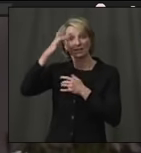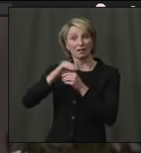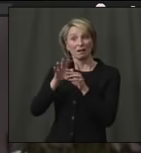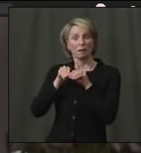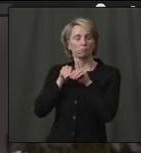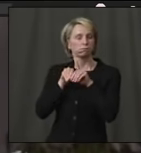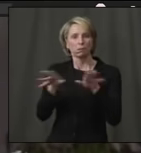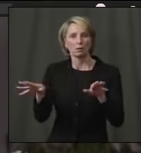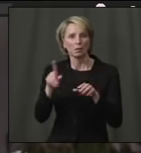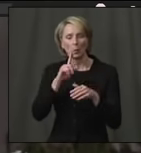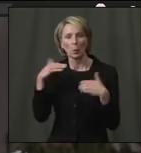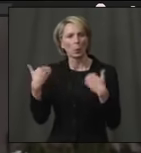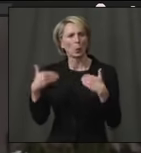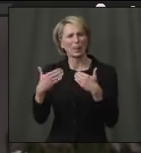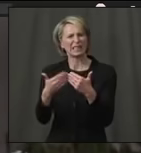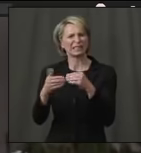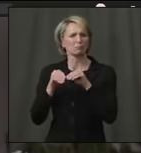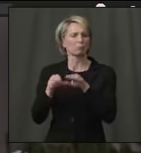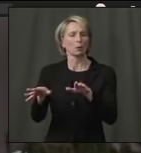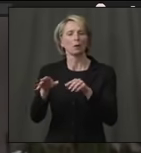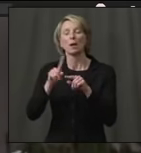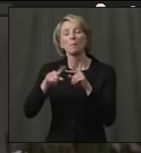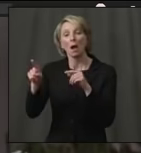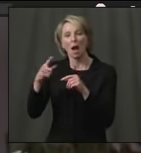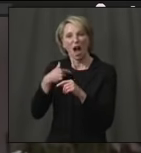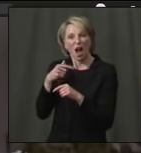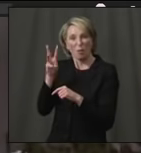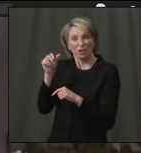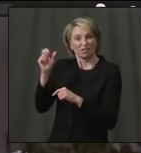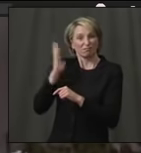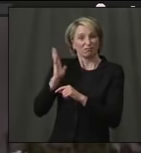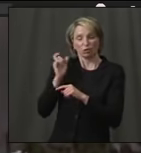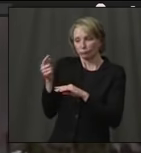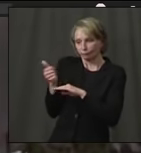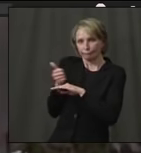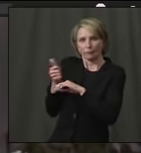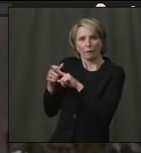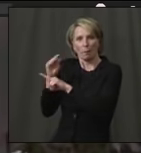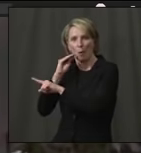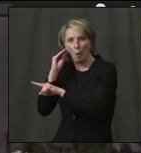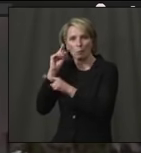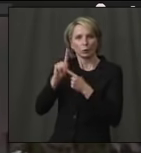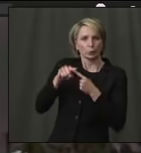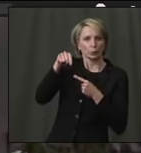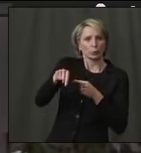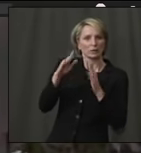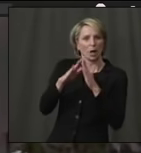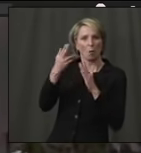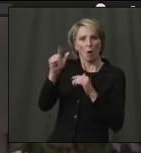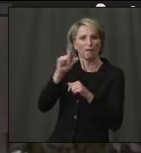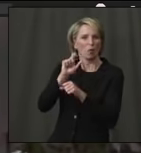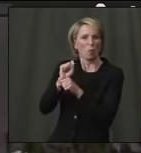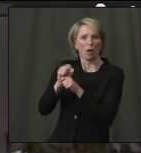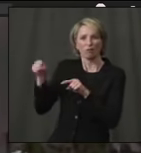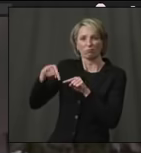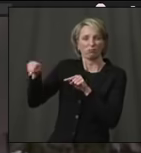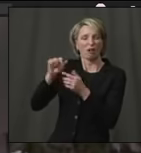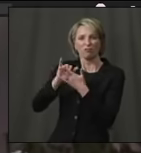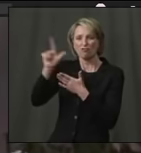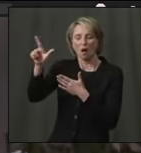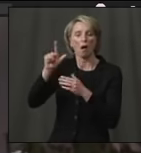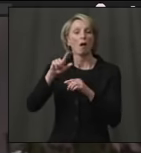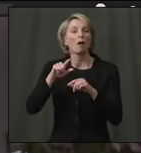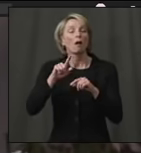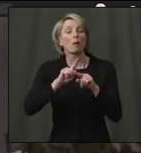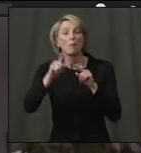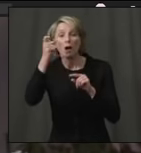concern about this virus. But I can tell you that no one, and I contacted everyone through our human resources